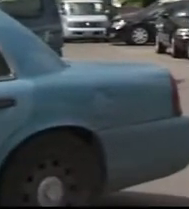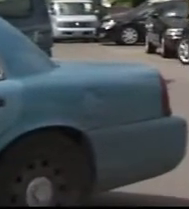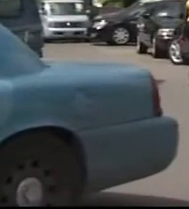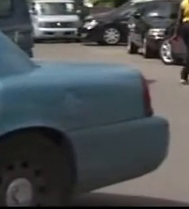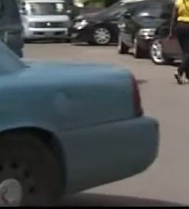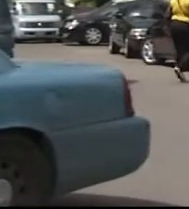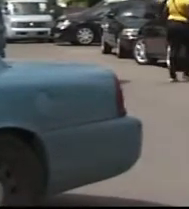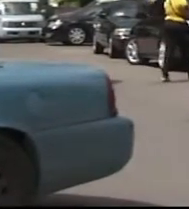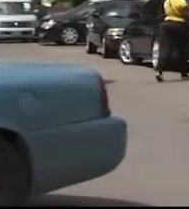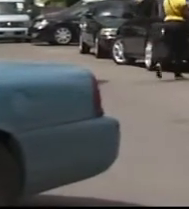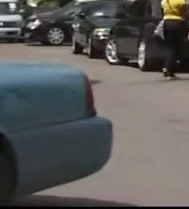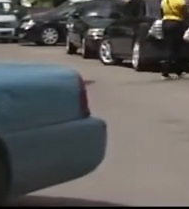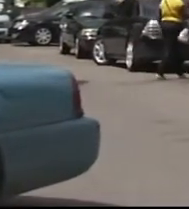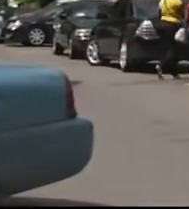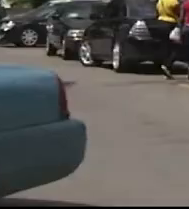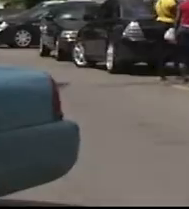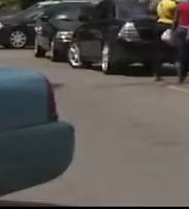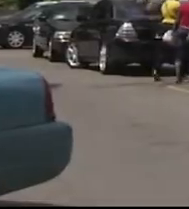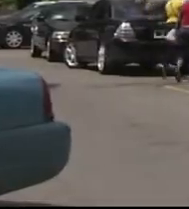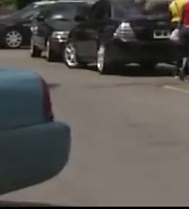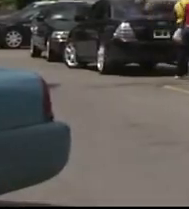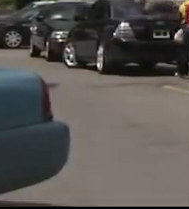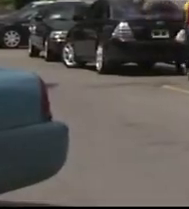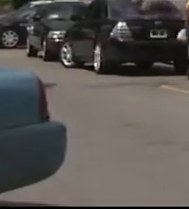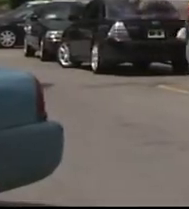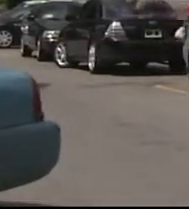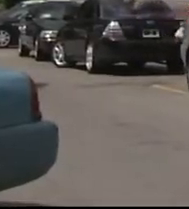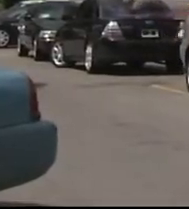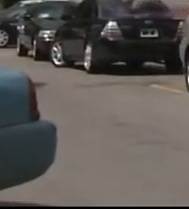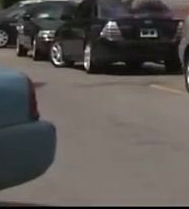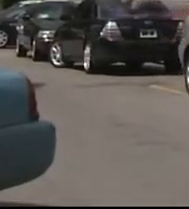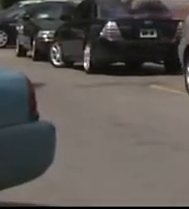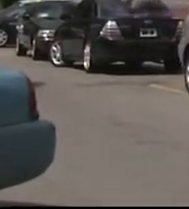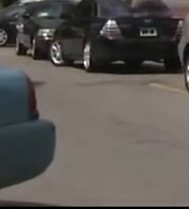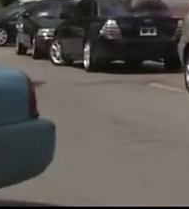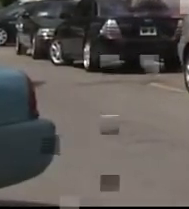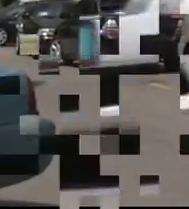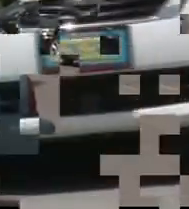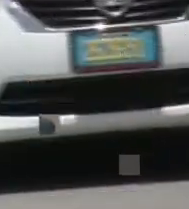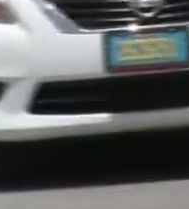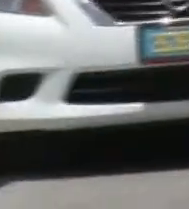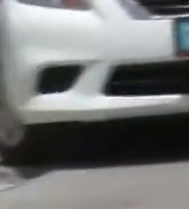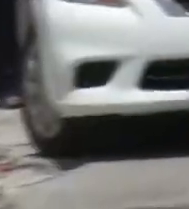A breakdown on bail will tell you who's out for what crimes.